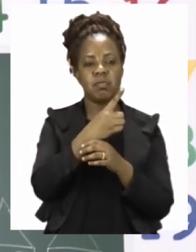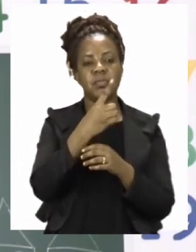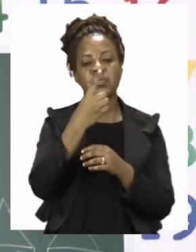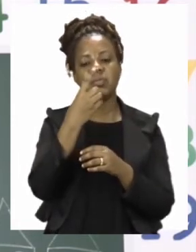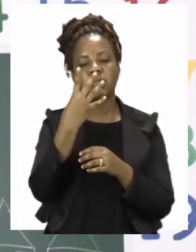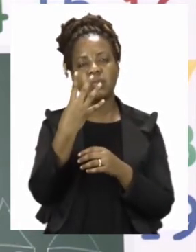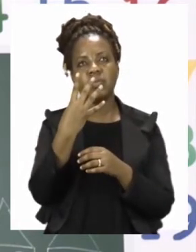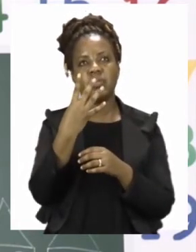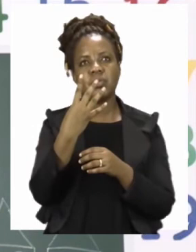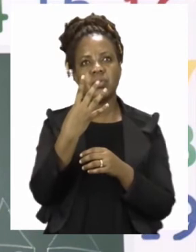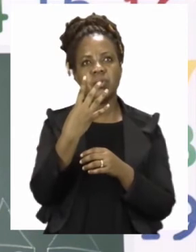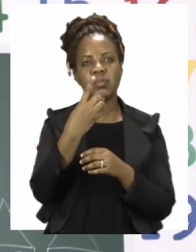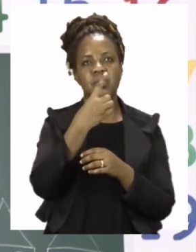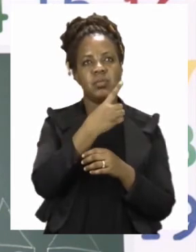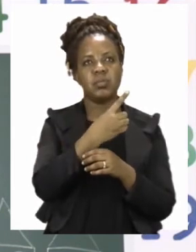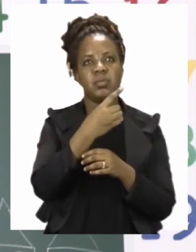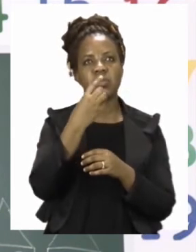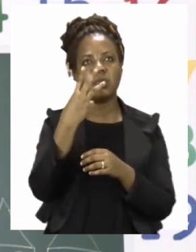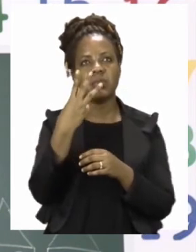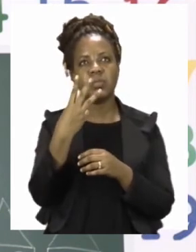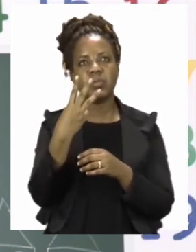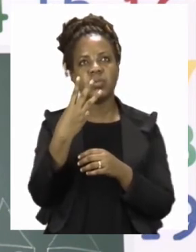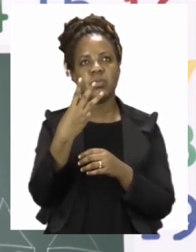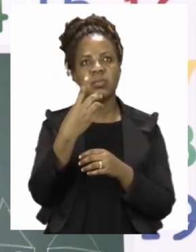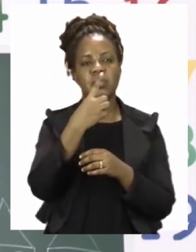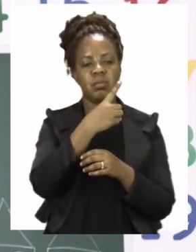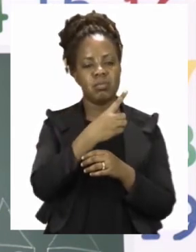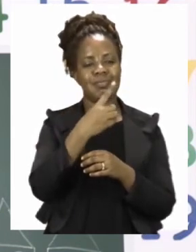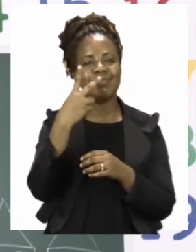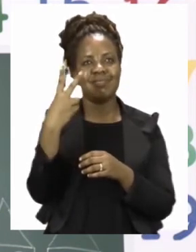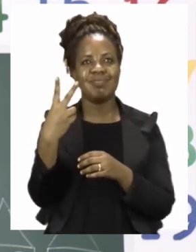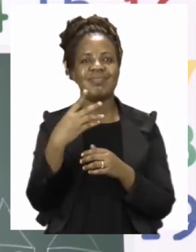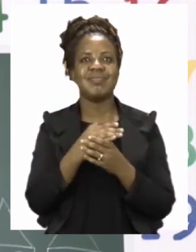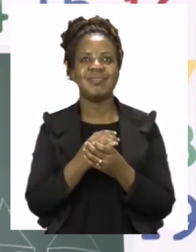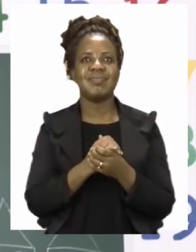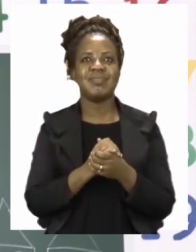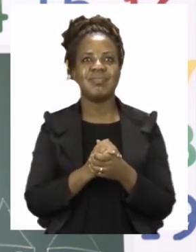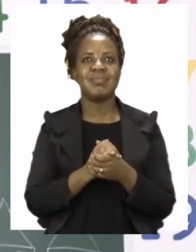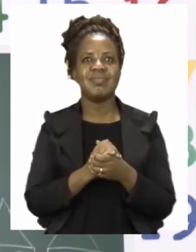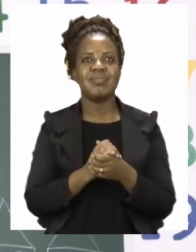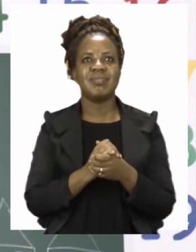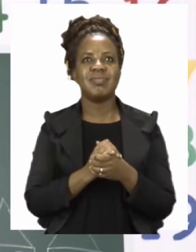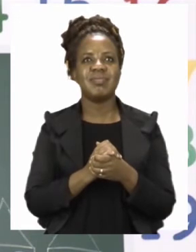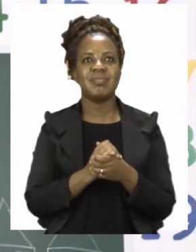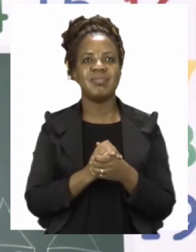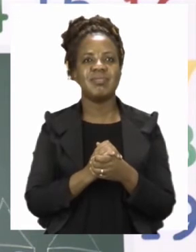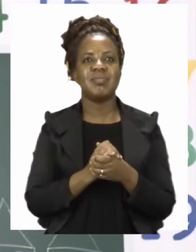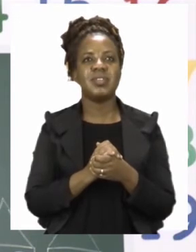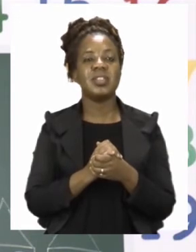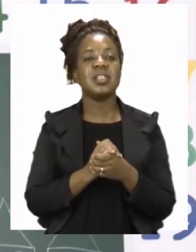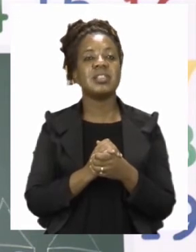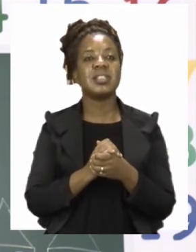start from the one before and let's go. 1, 2, 3,